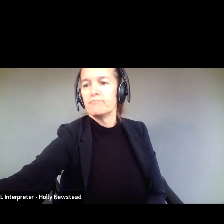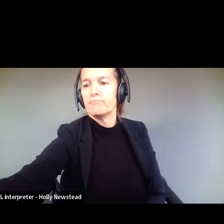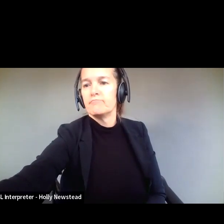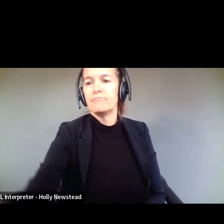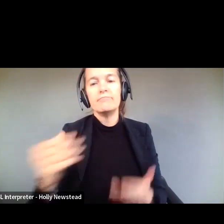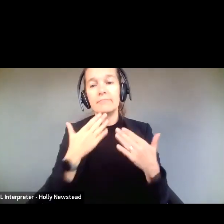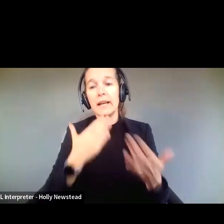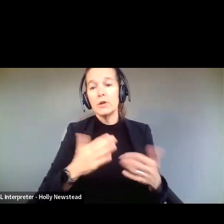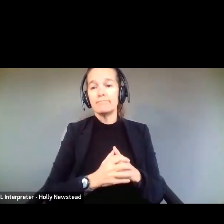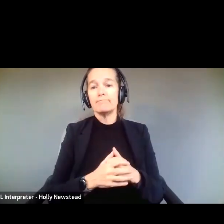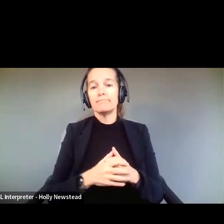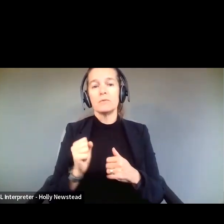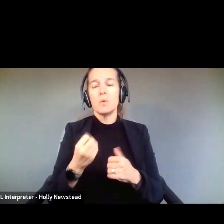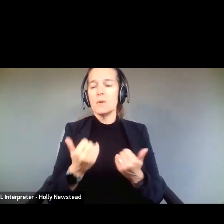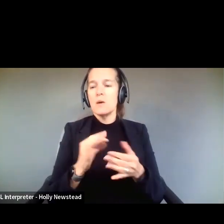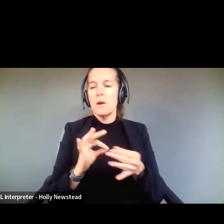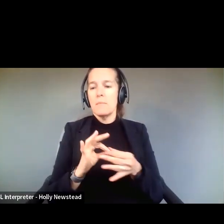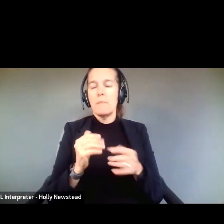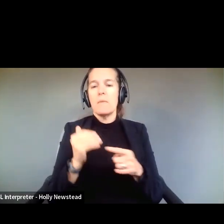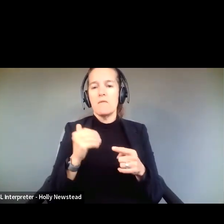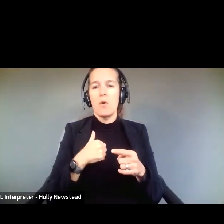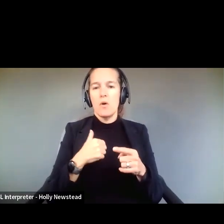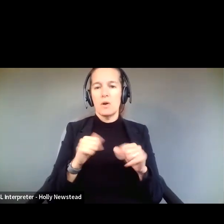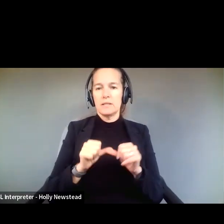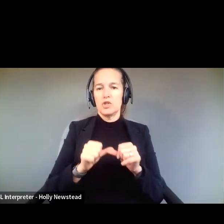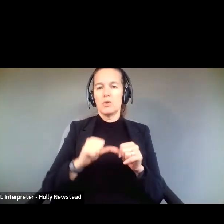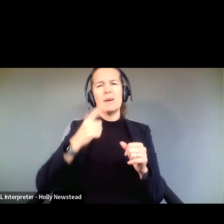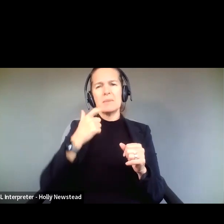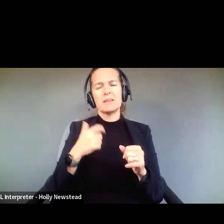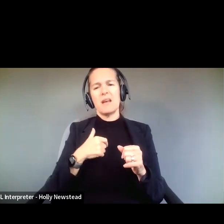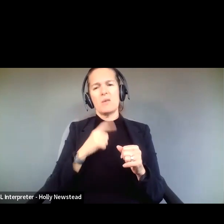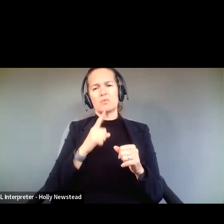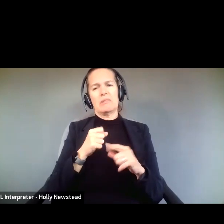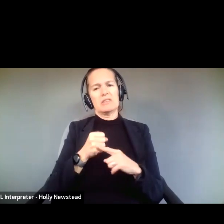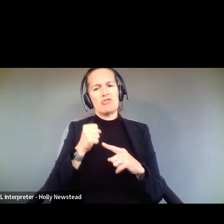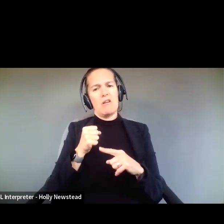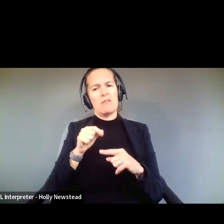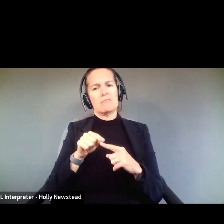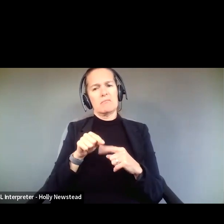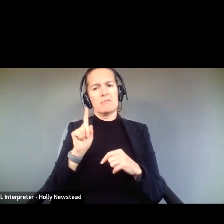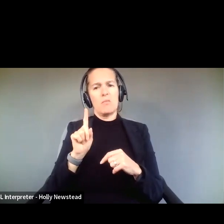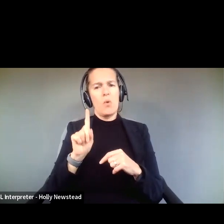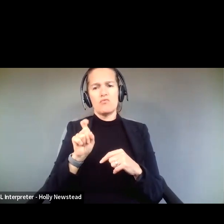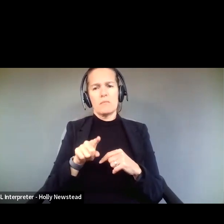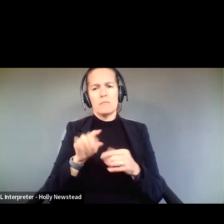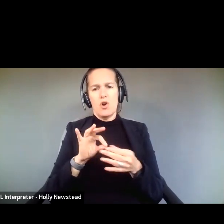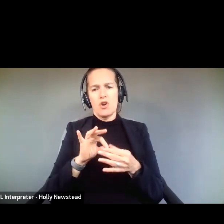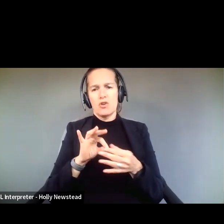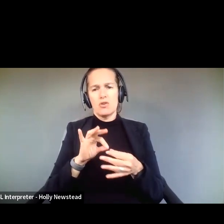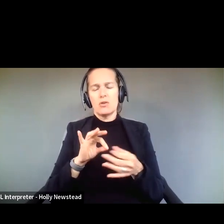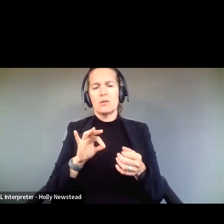Thank you. Let me just make a comment before you continue, because I was really struck by the remark that you made having to do